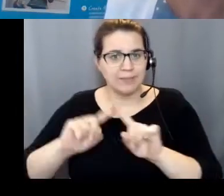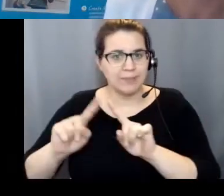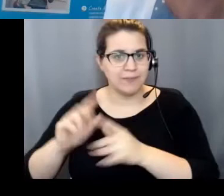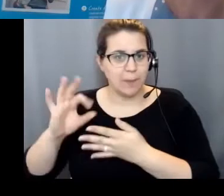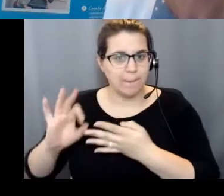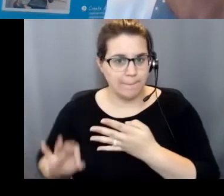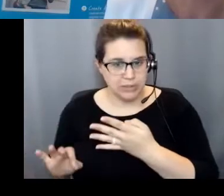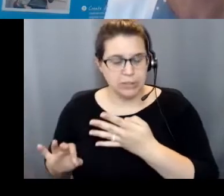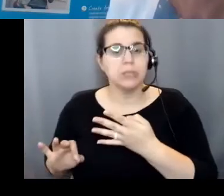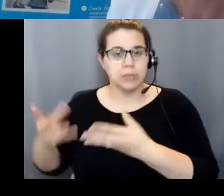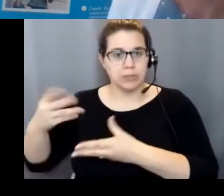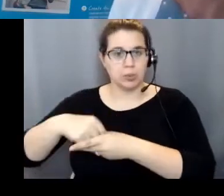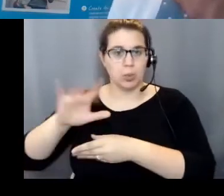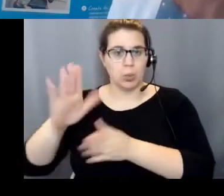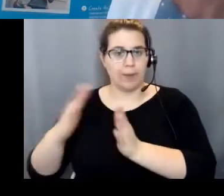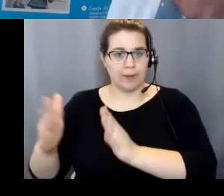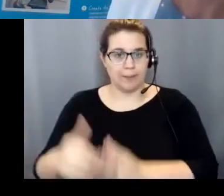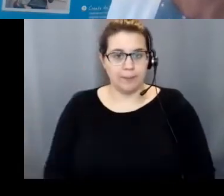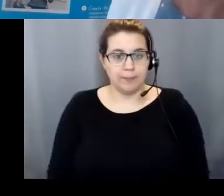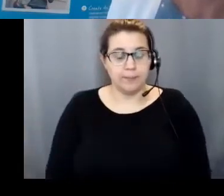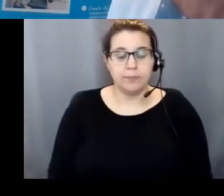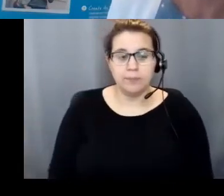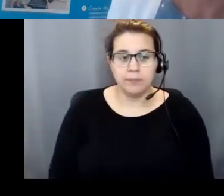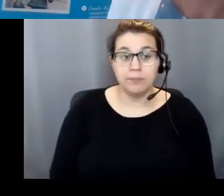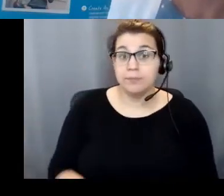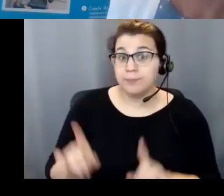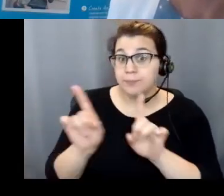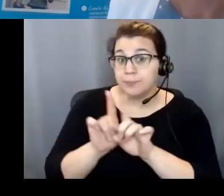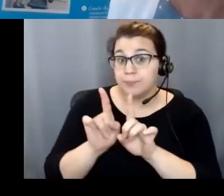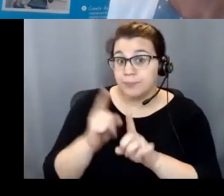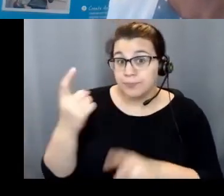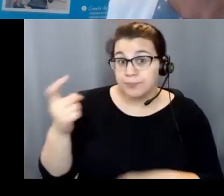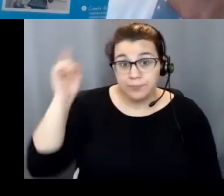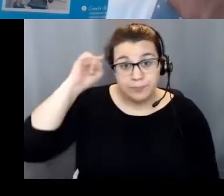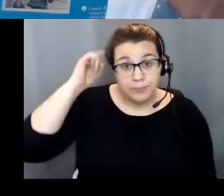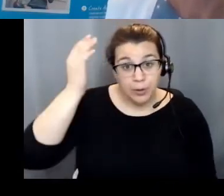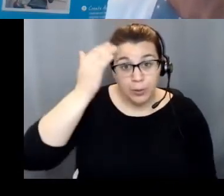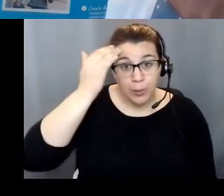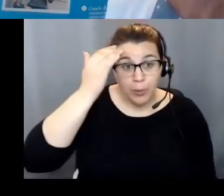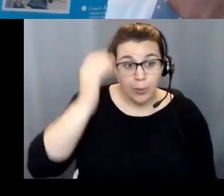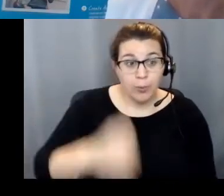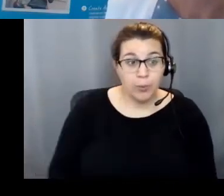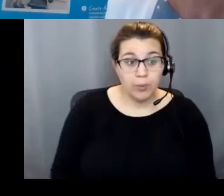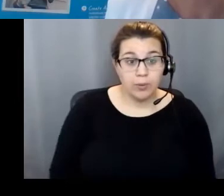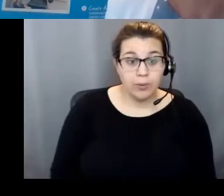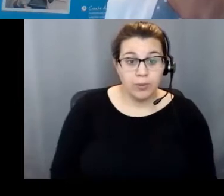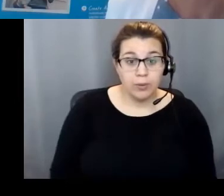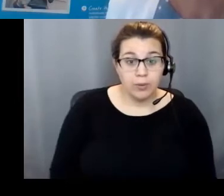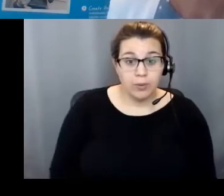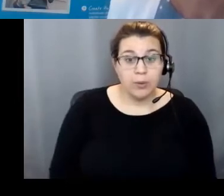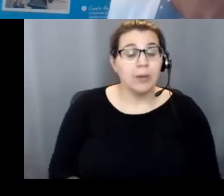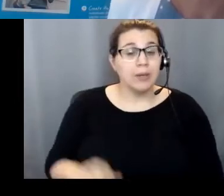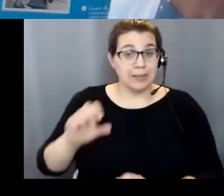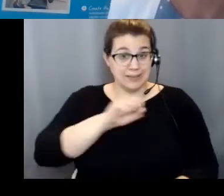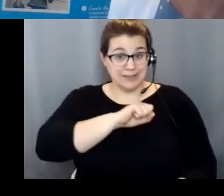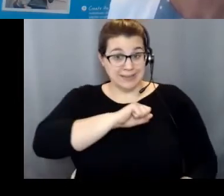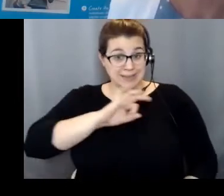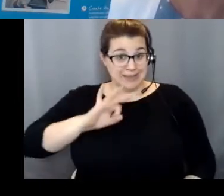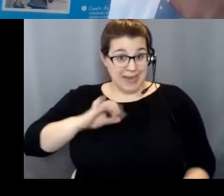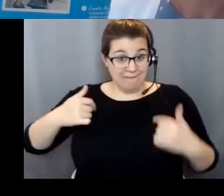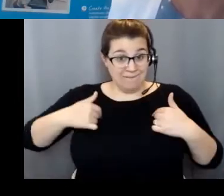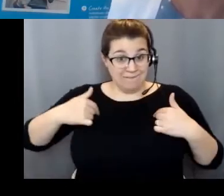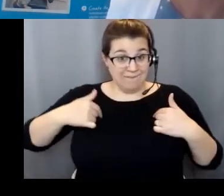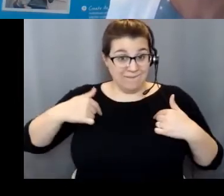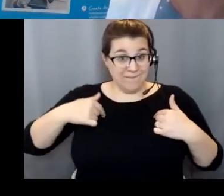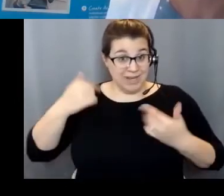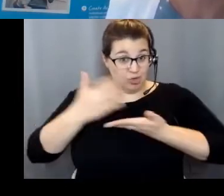are included in the plan. And also note that staff at the Treasurer's Office, we cannot provide